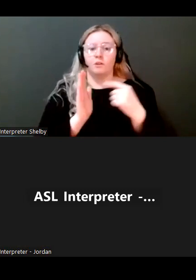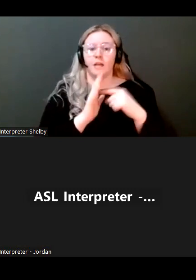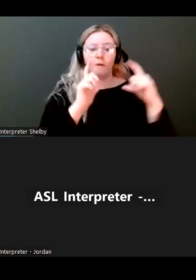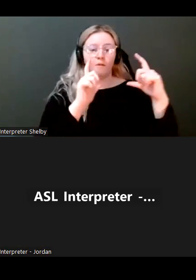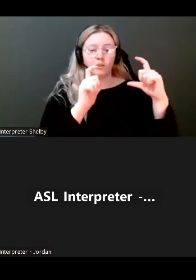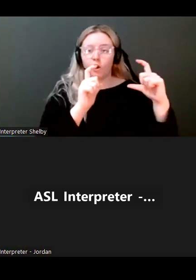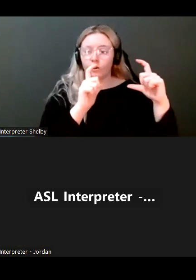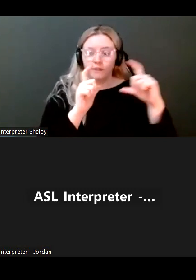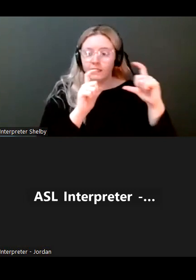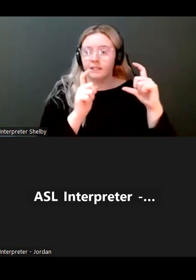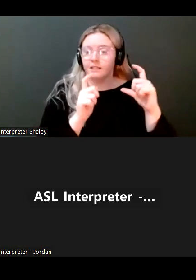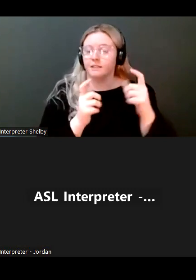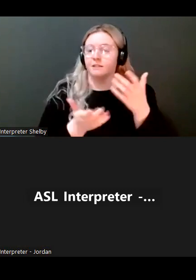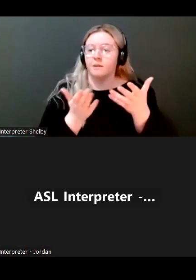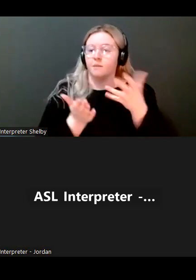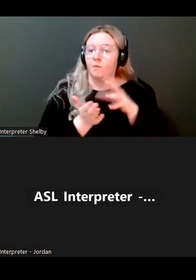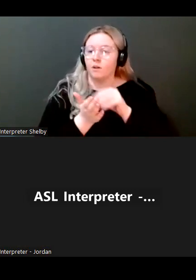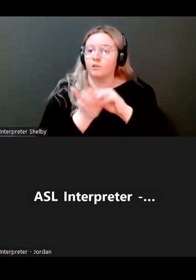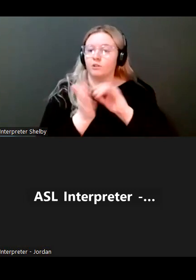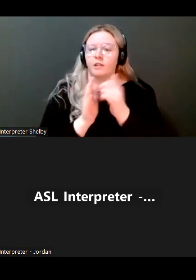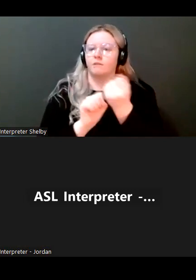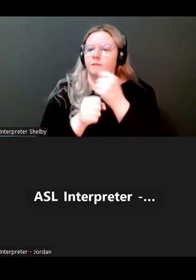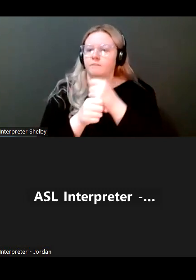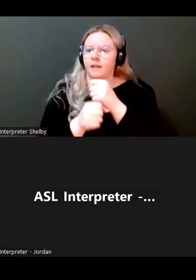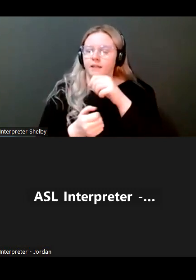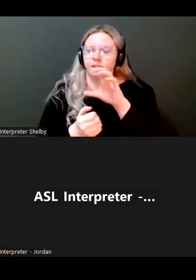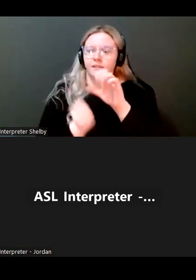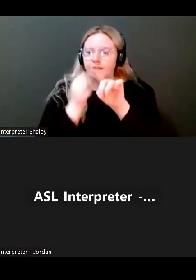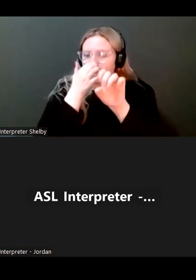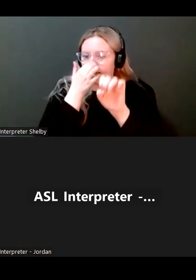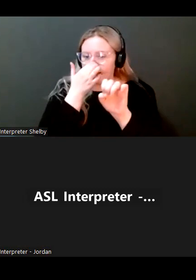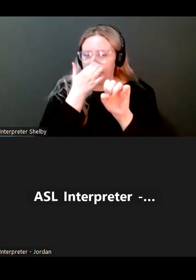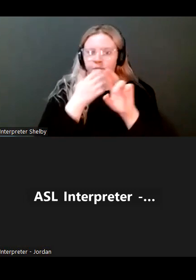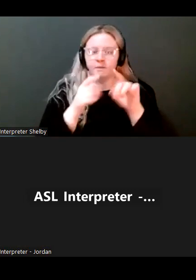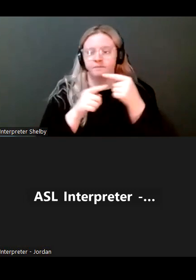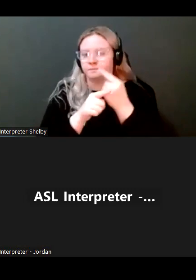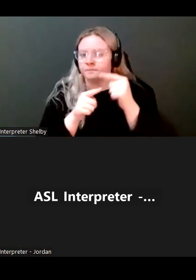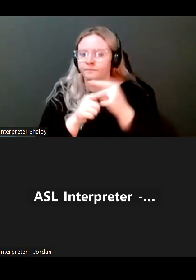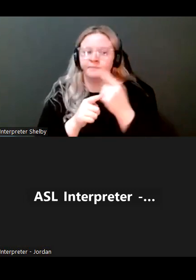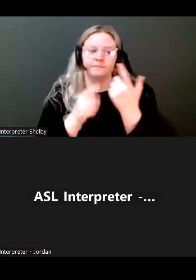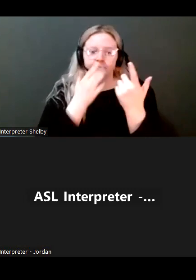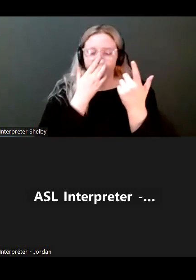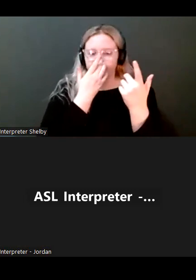there, maybe you want to learn how to bake a cheesecake. Maybe you want to learn how to knit or crochet,